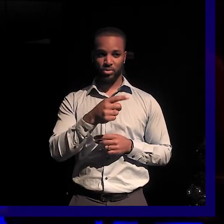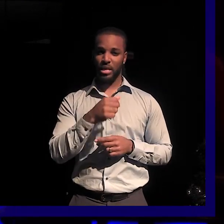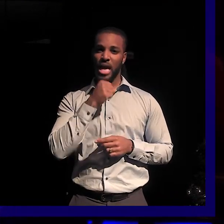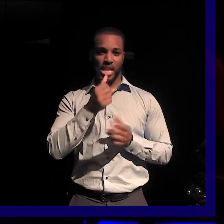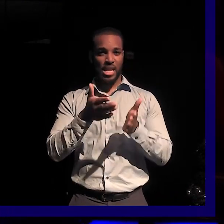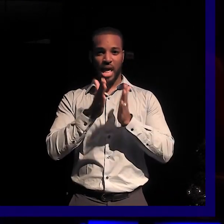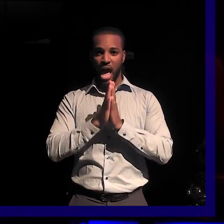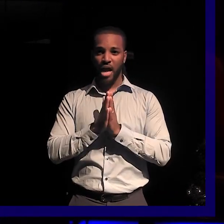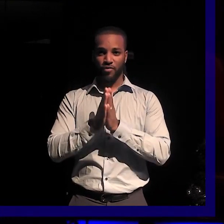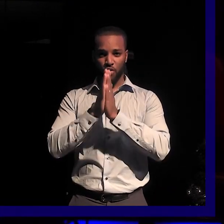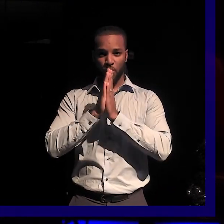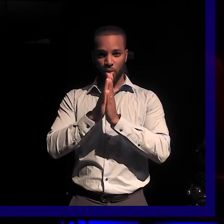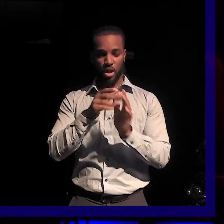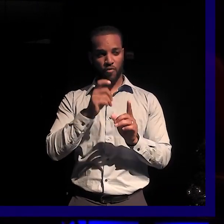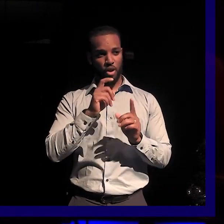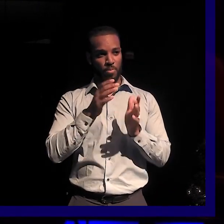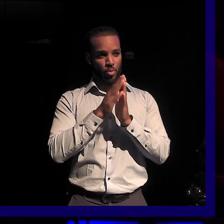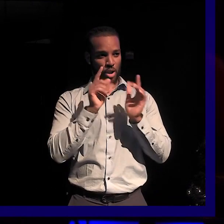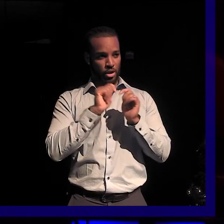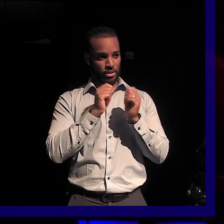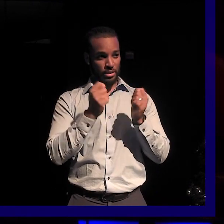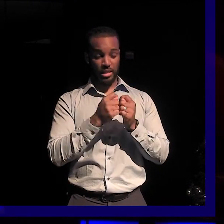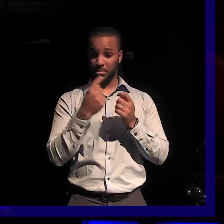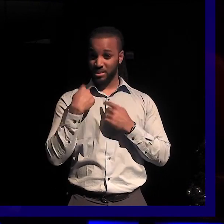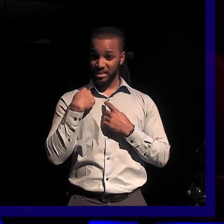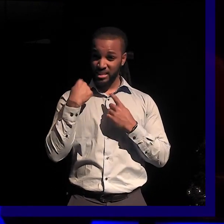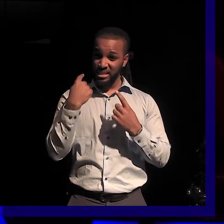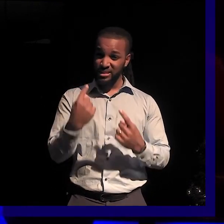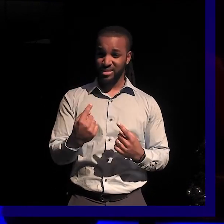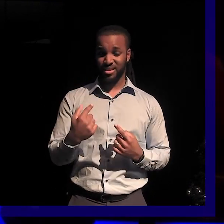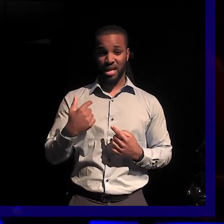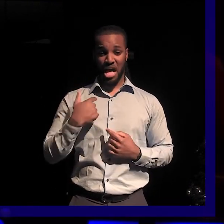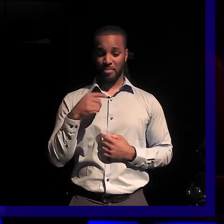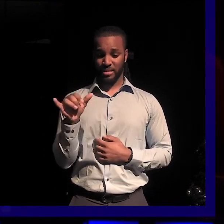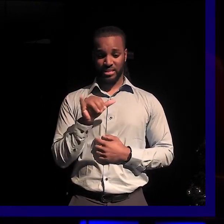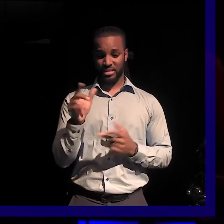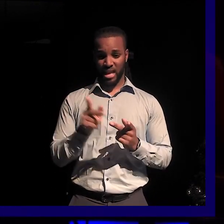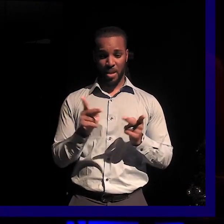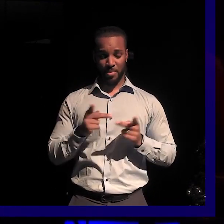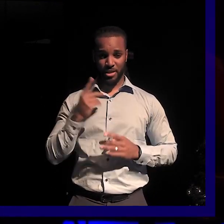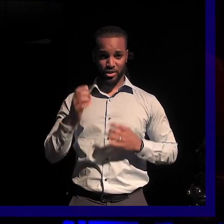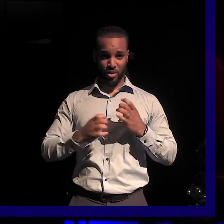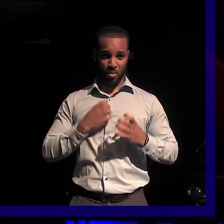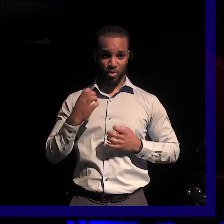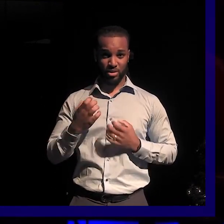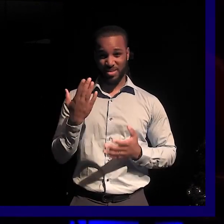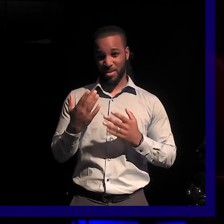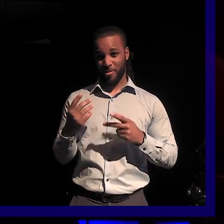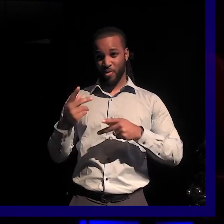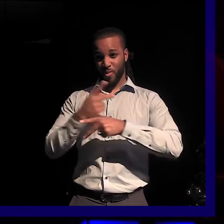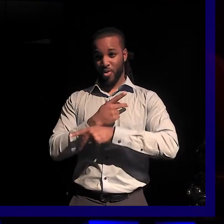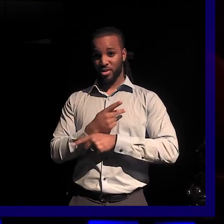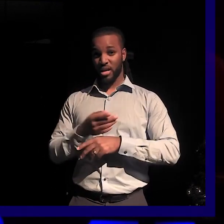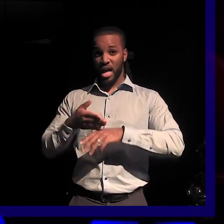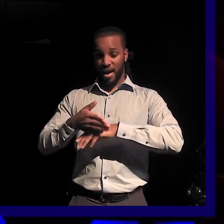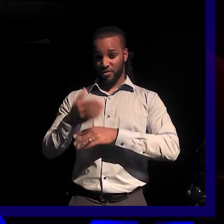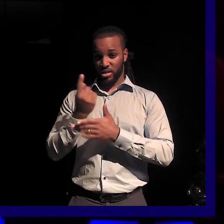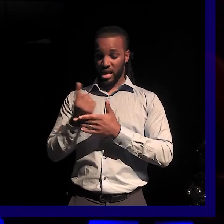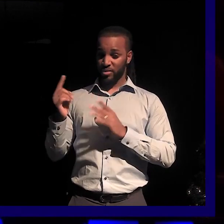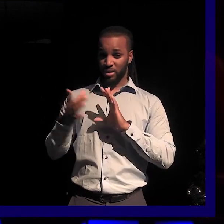prayer from the prayer team either. Since then, I've been pretty much in the same place emotionally, if not even worse. Well, after last week's